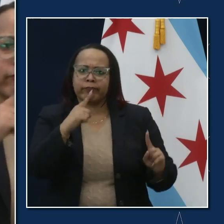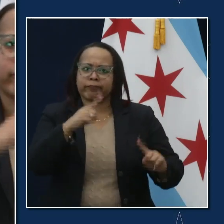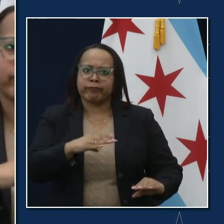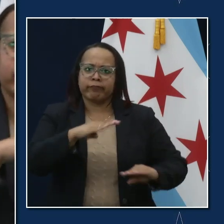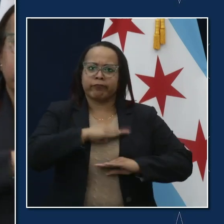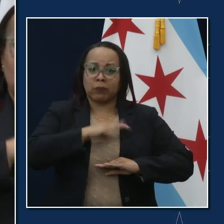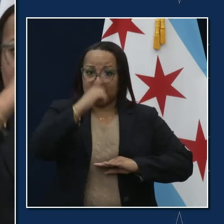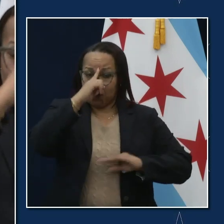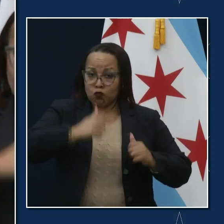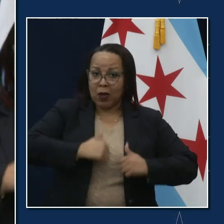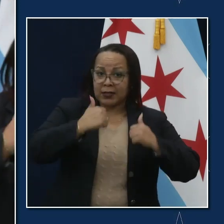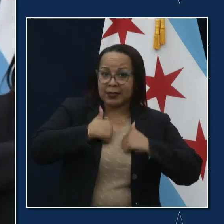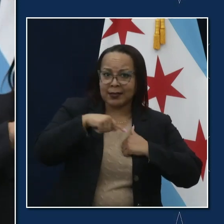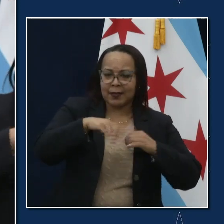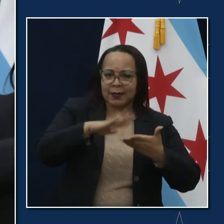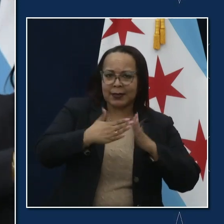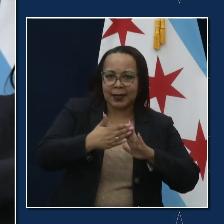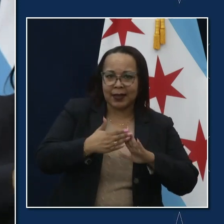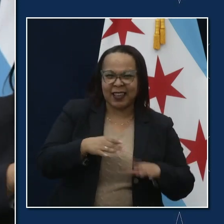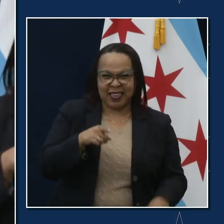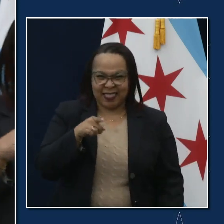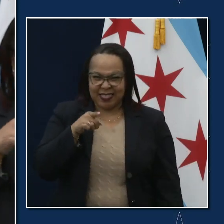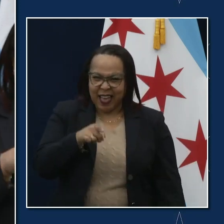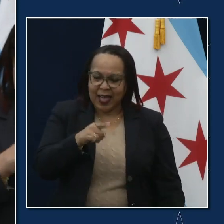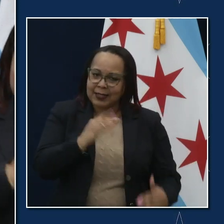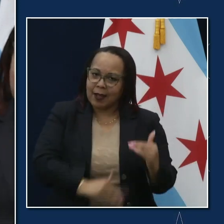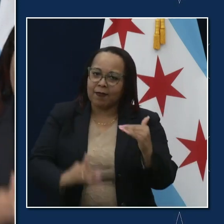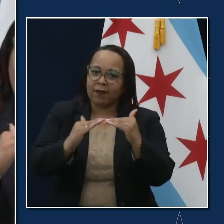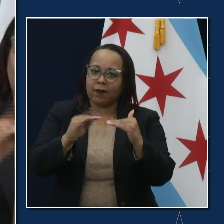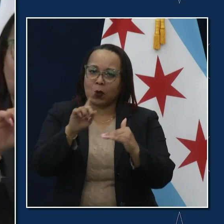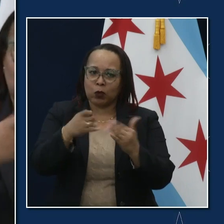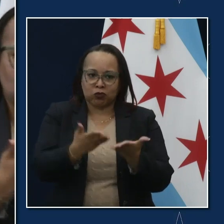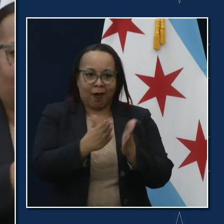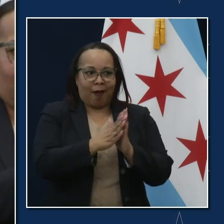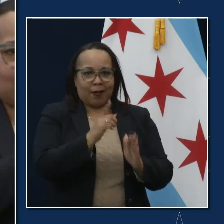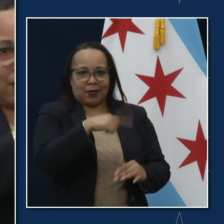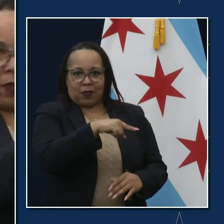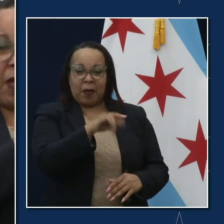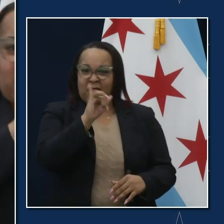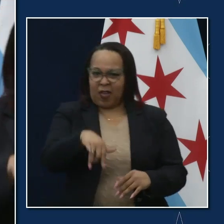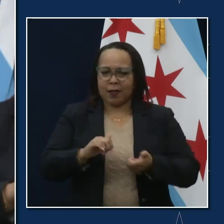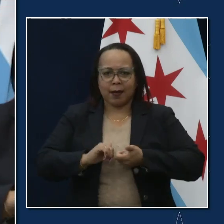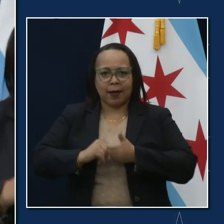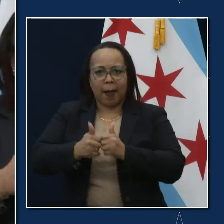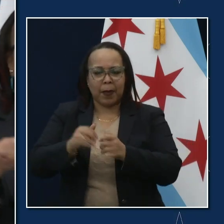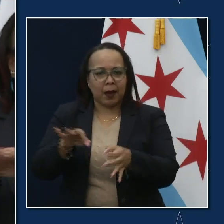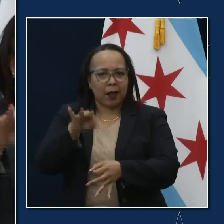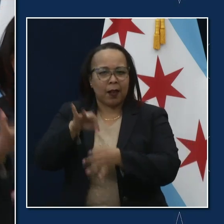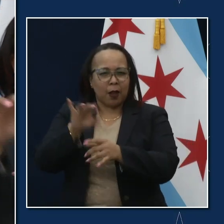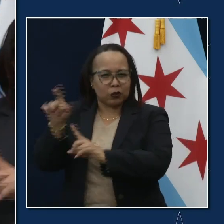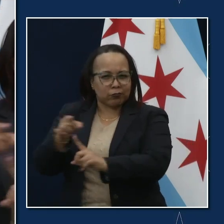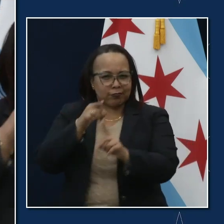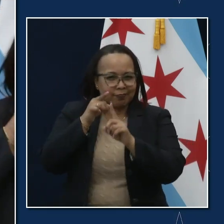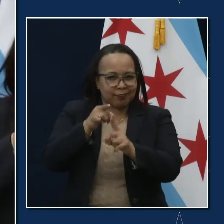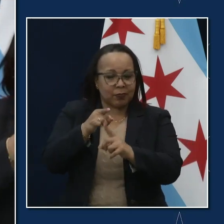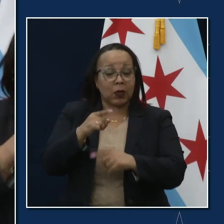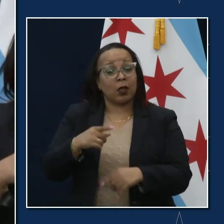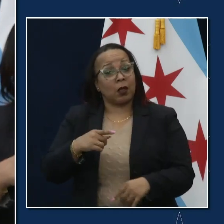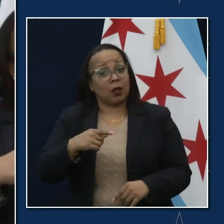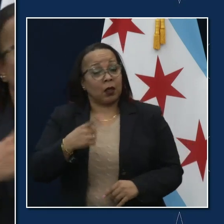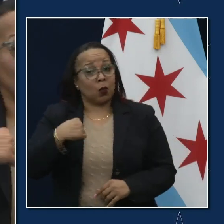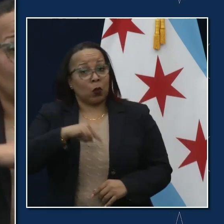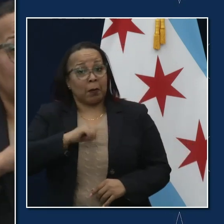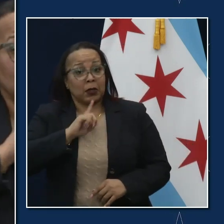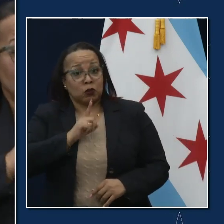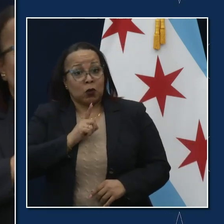for residents in this city. Those are fair questions to ask. That's what campaigns and elections are all about. And we will make